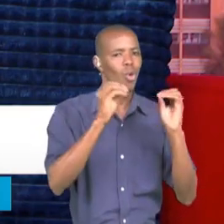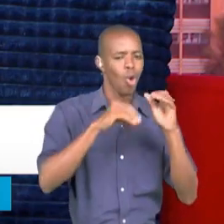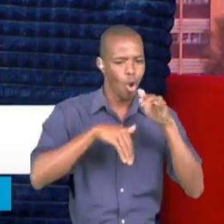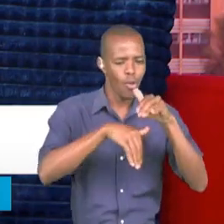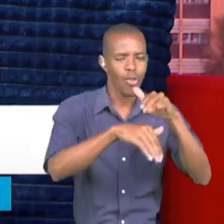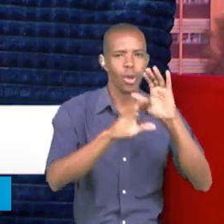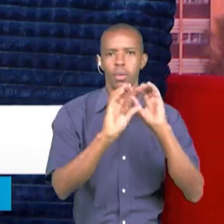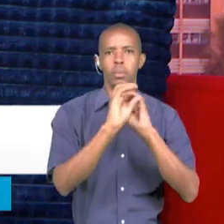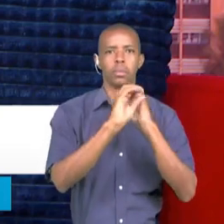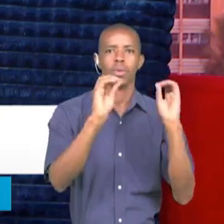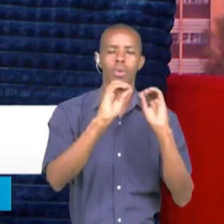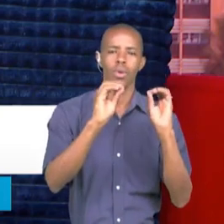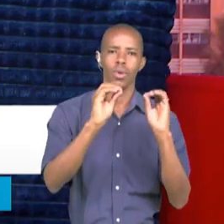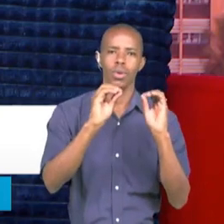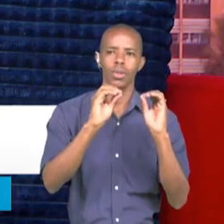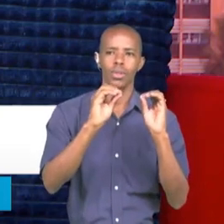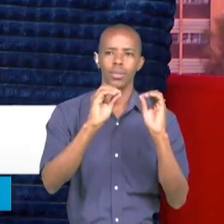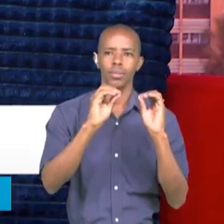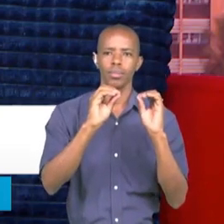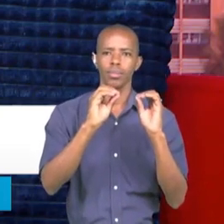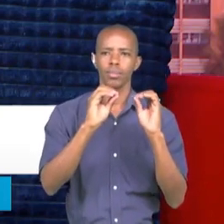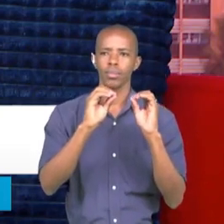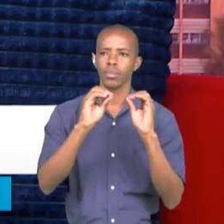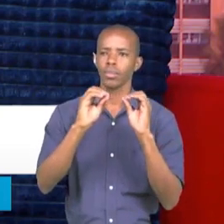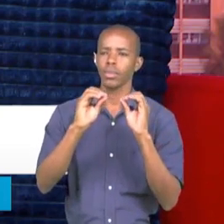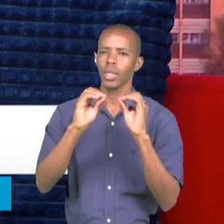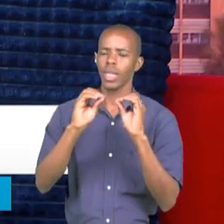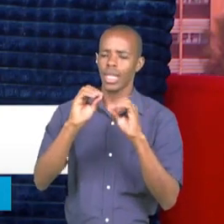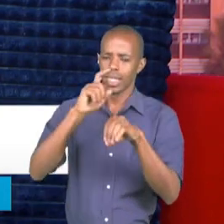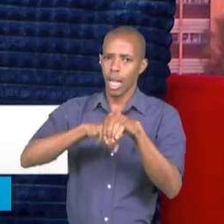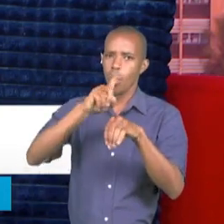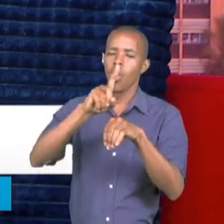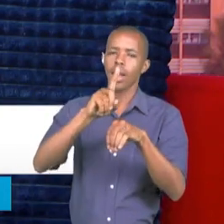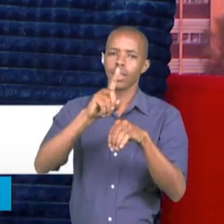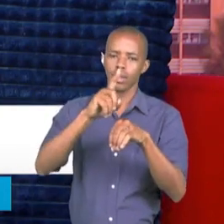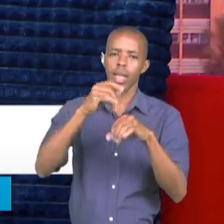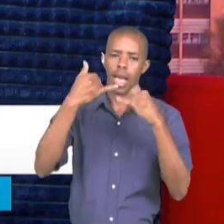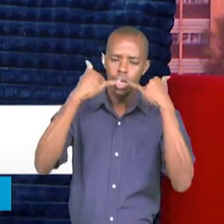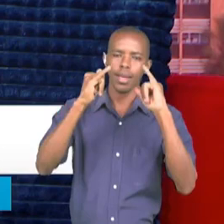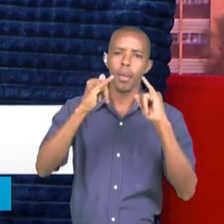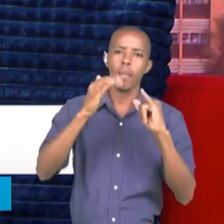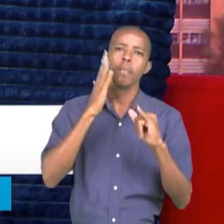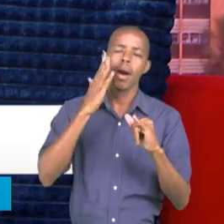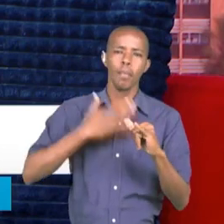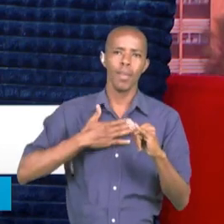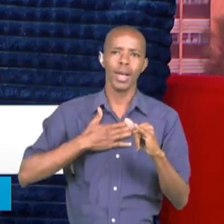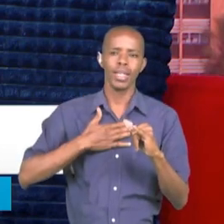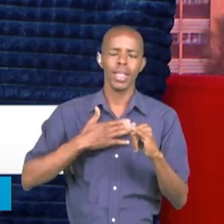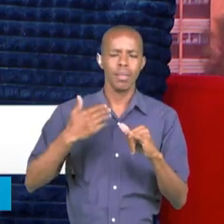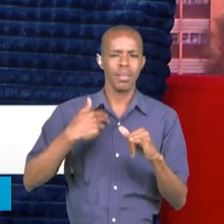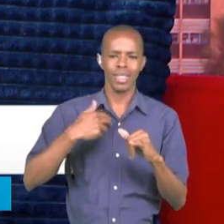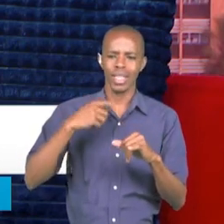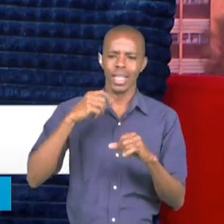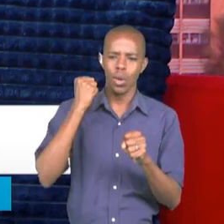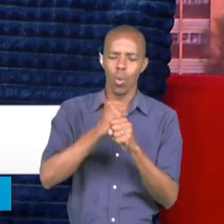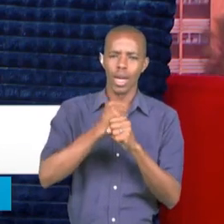to lie that I got late or something. So one time I just told her, Mom, unajua nini? I actually don't want to be employed. She was like,